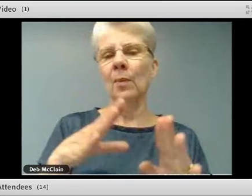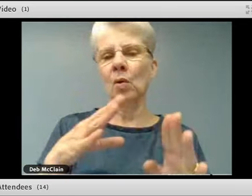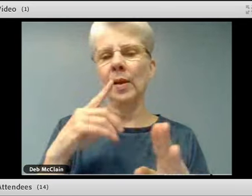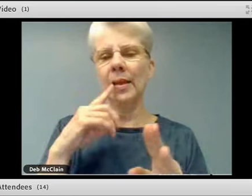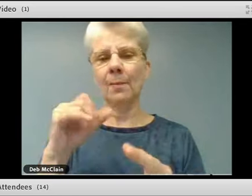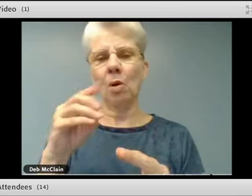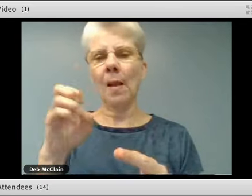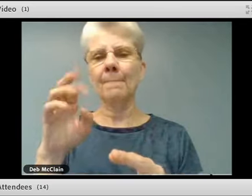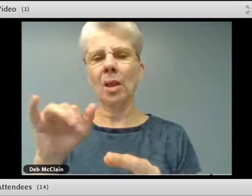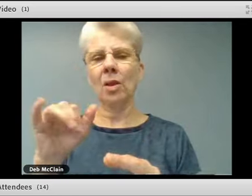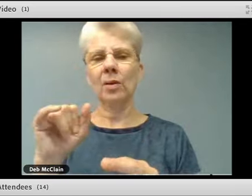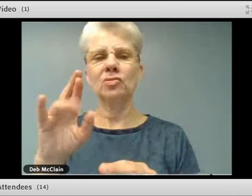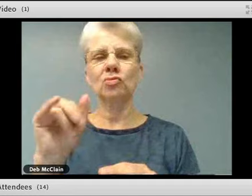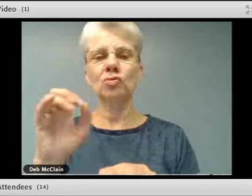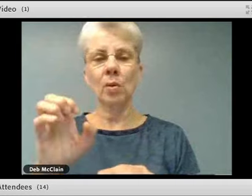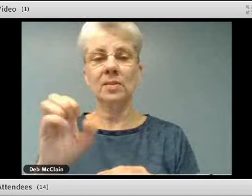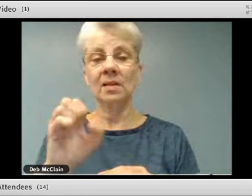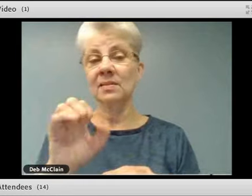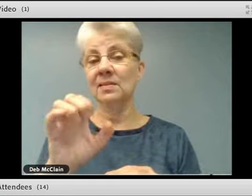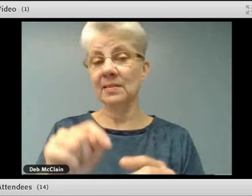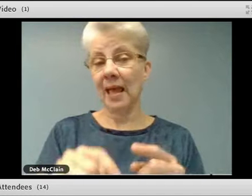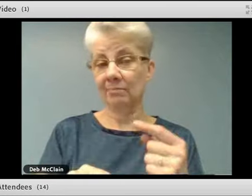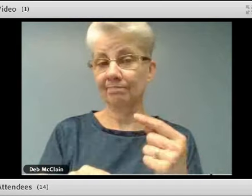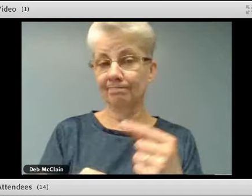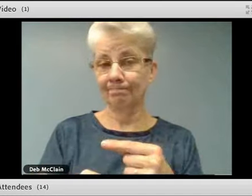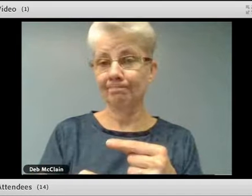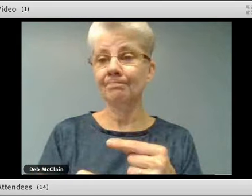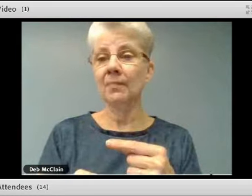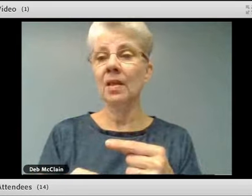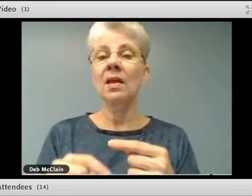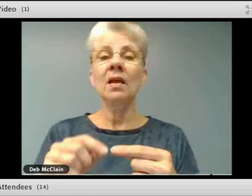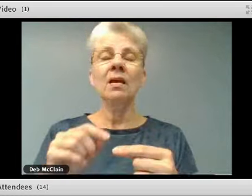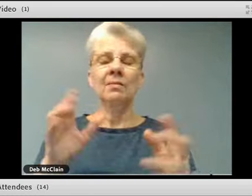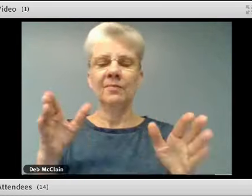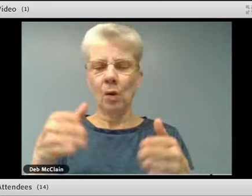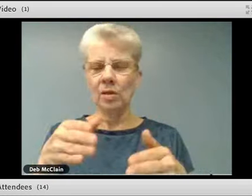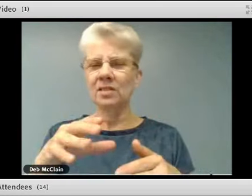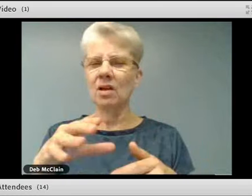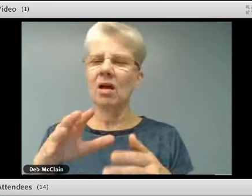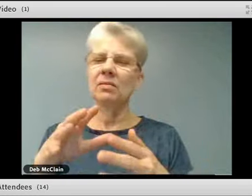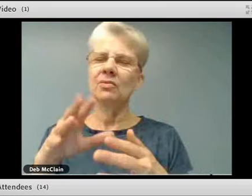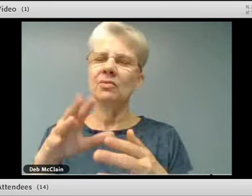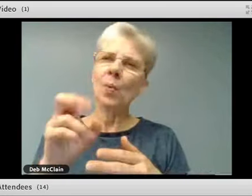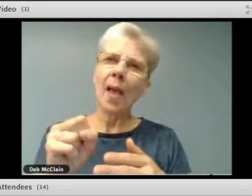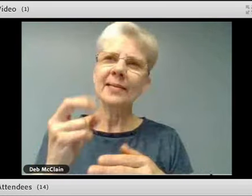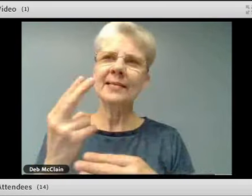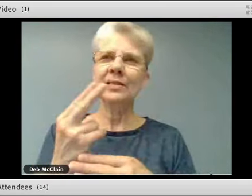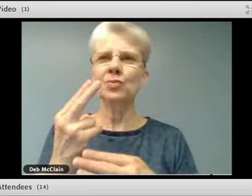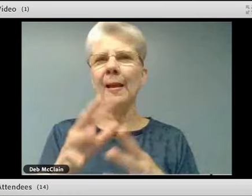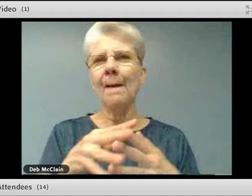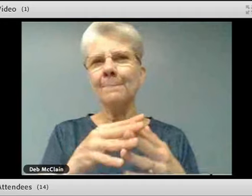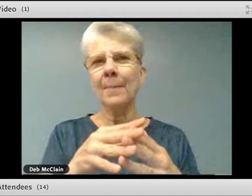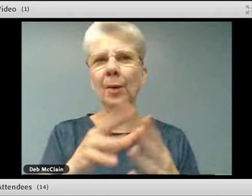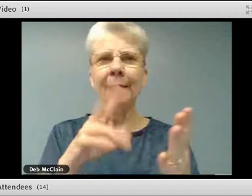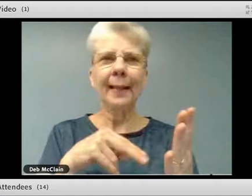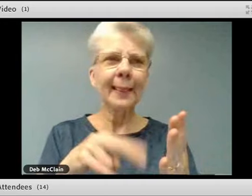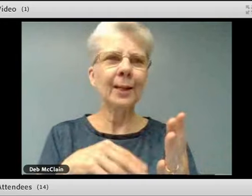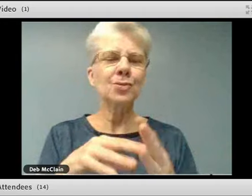sets, varying around U.S. history, American literature, world history, the history of science